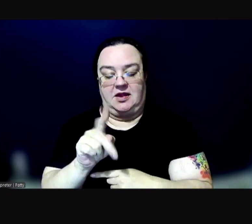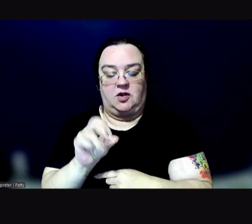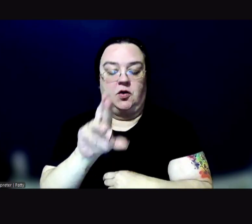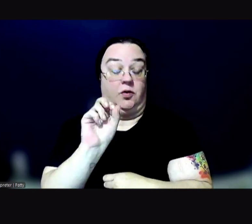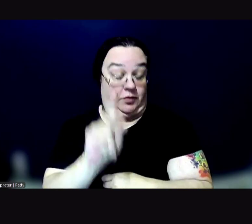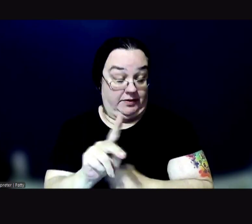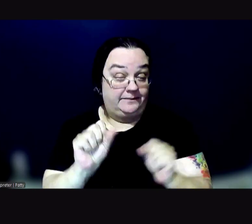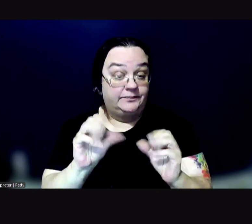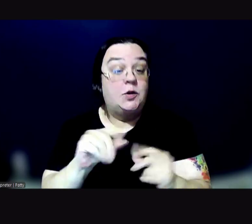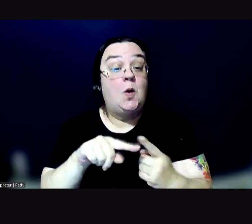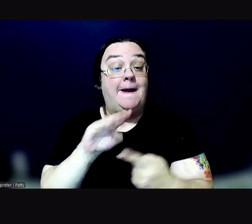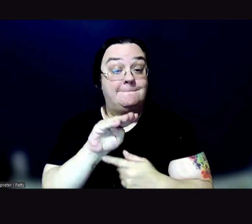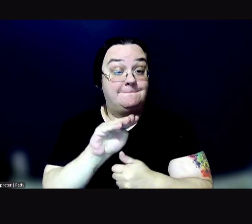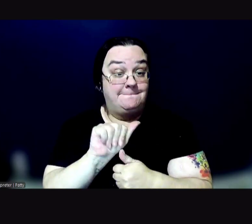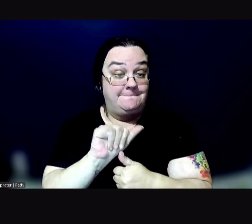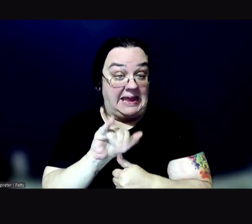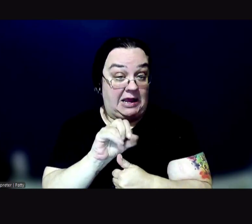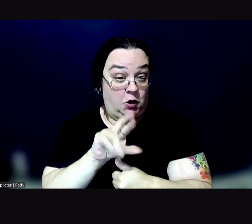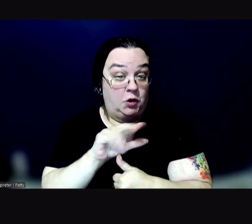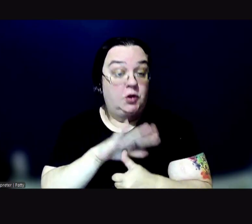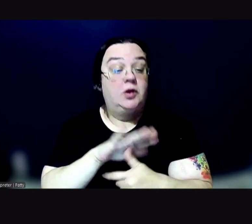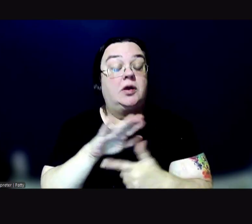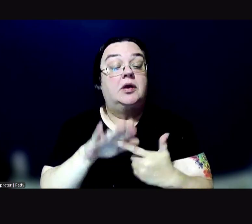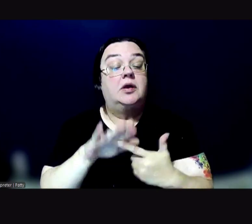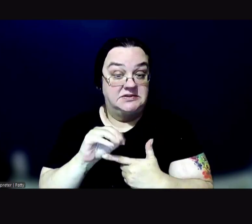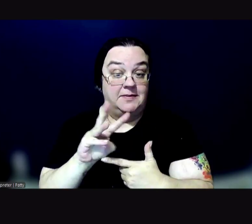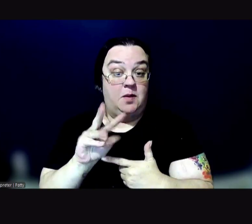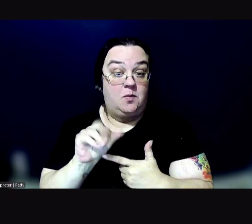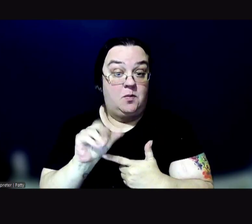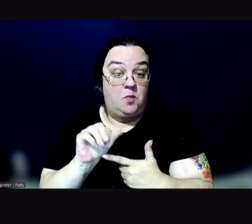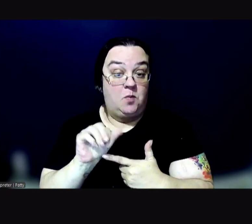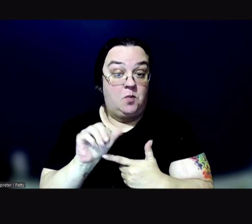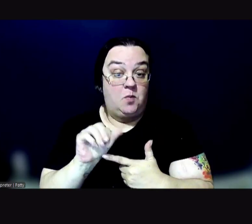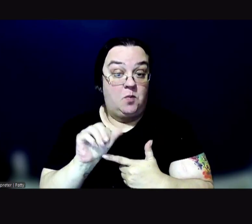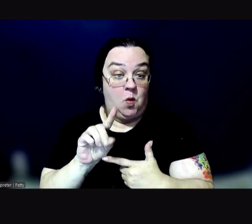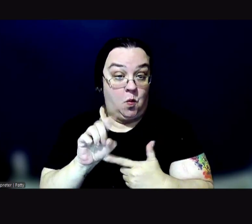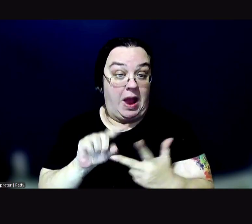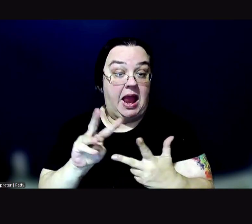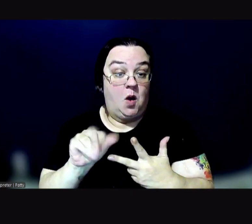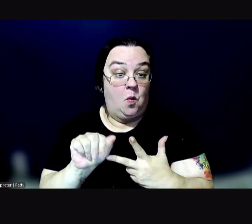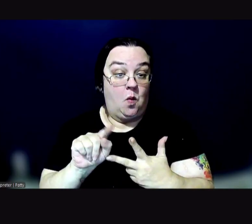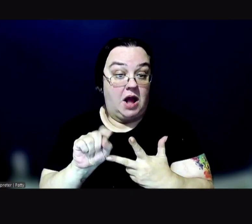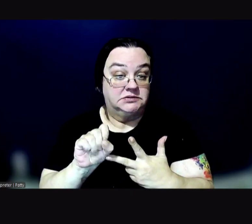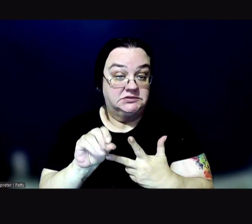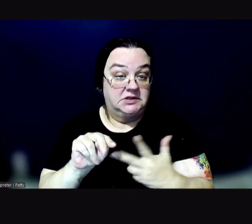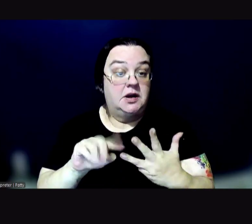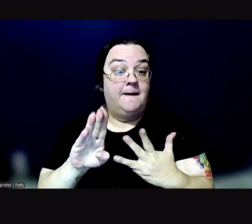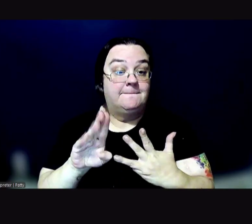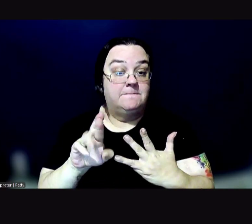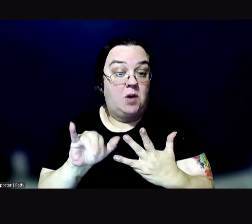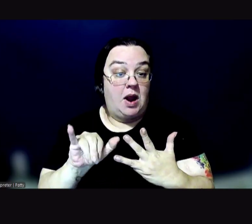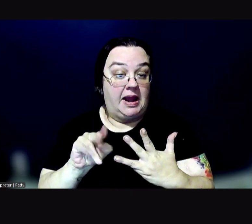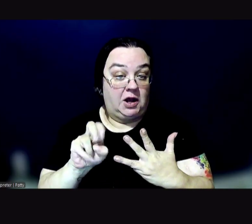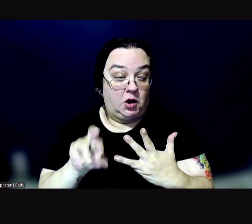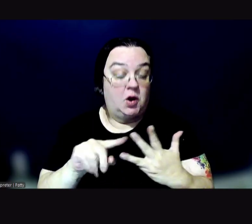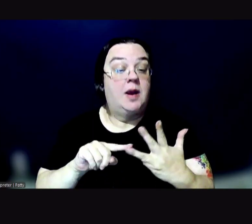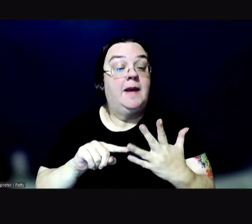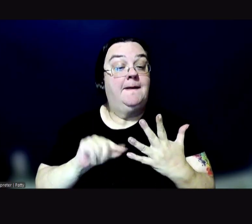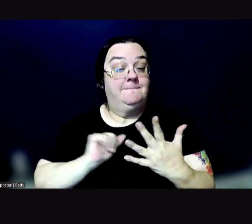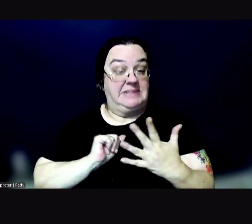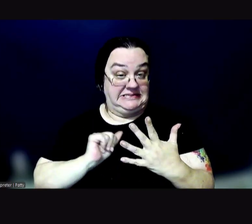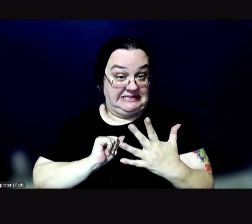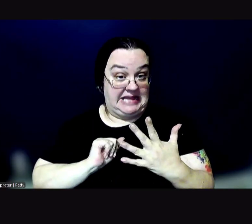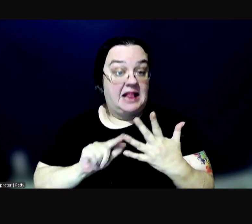be the mayor, and council members Wade, Watson, Briner,